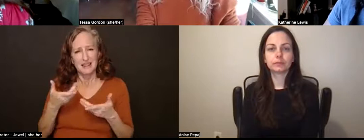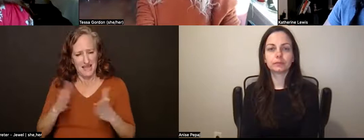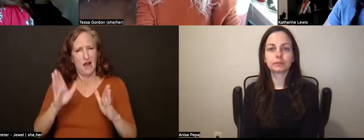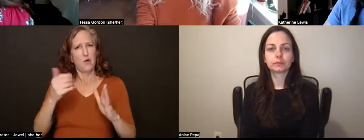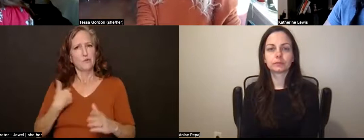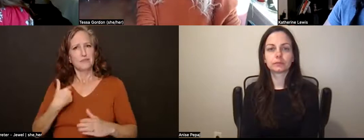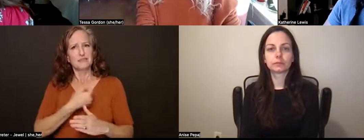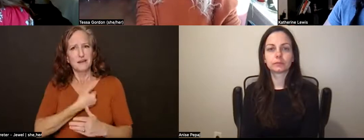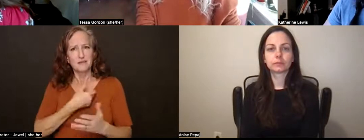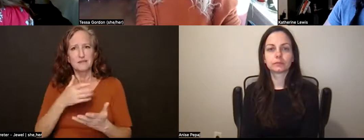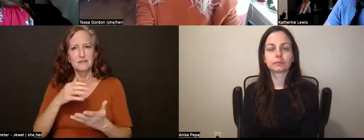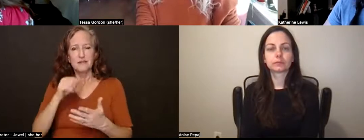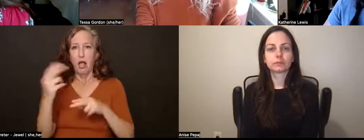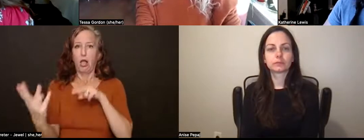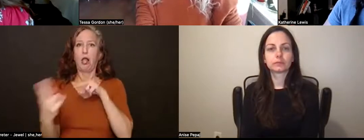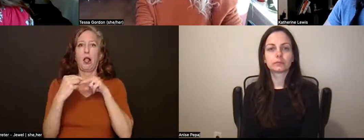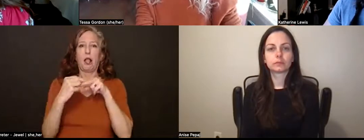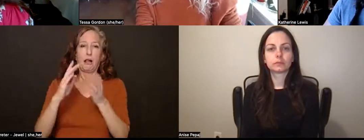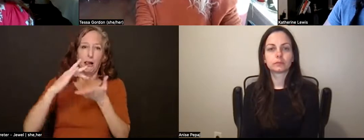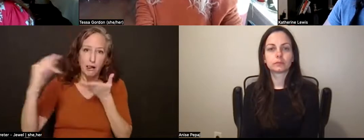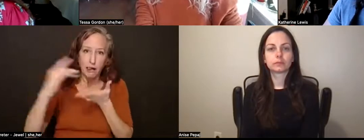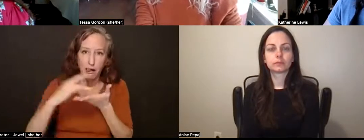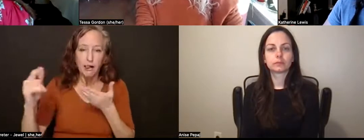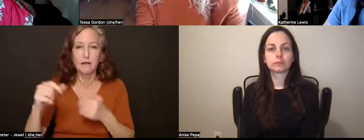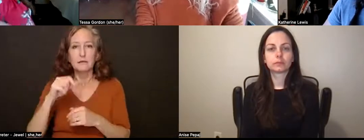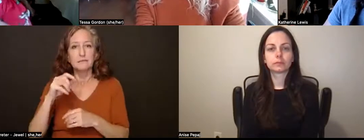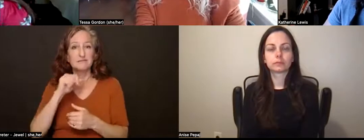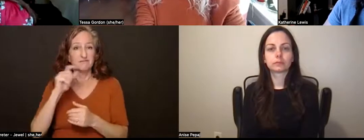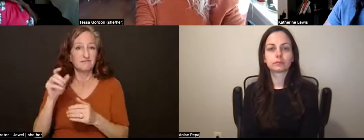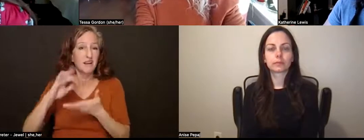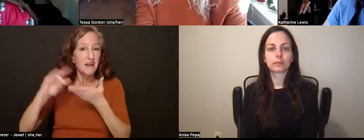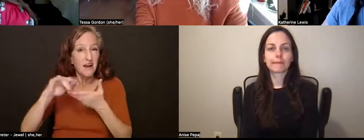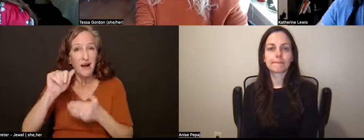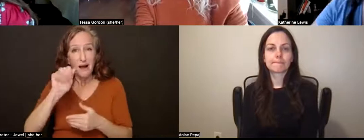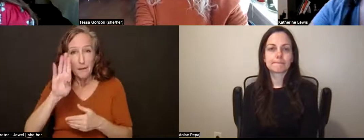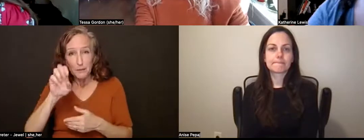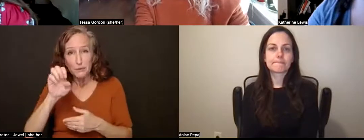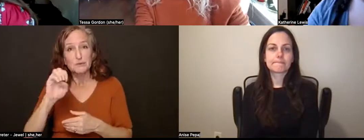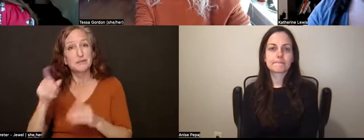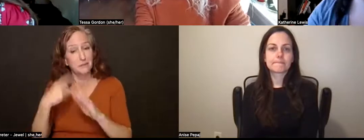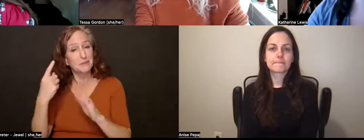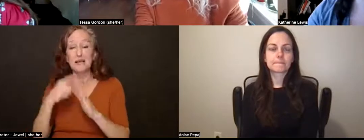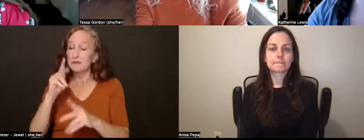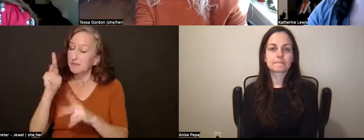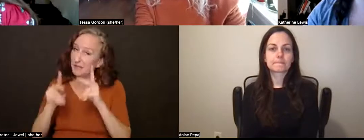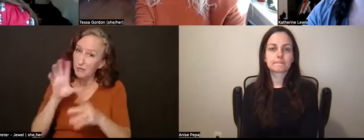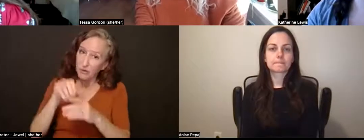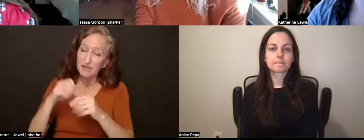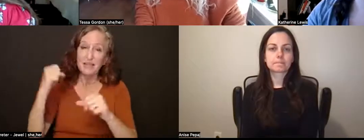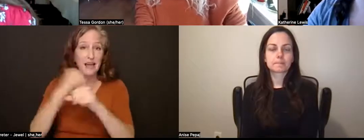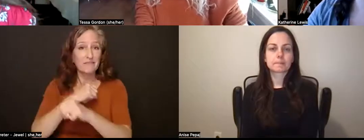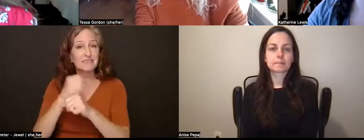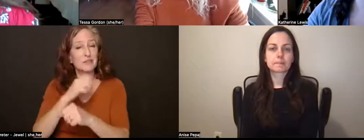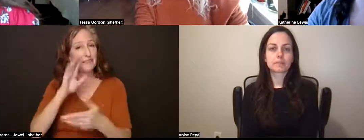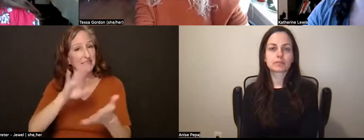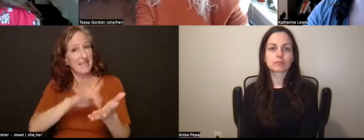to not be used, to not be abused, because sometimes people in advocacy will do it too, right? They'll take advantage of you